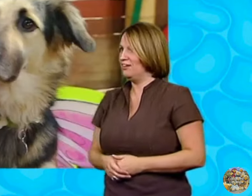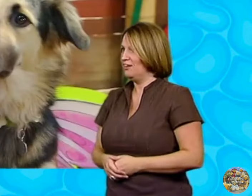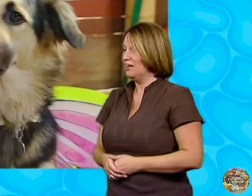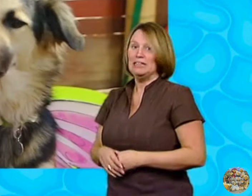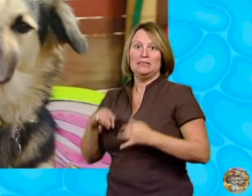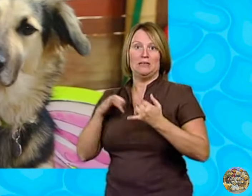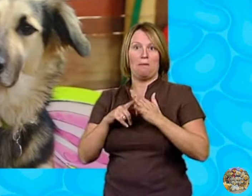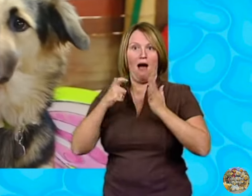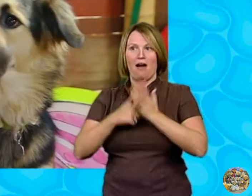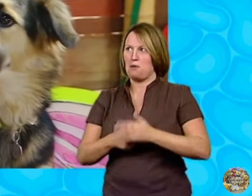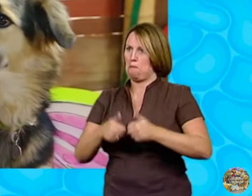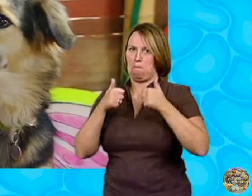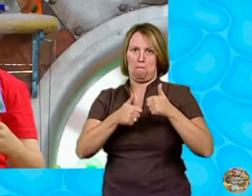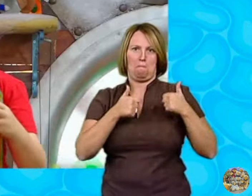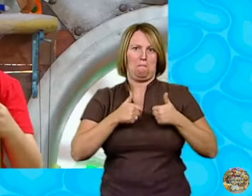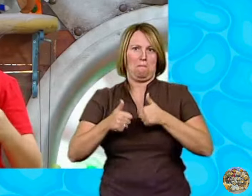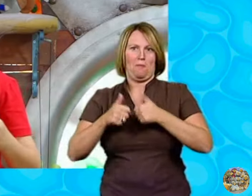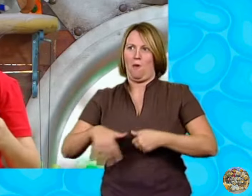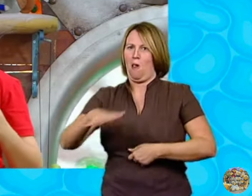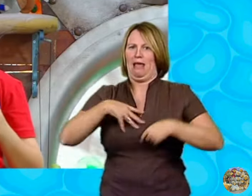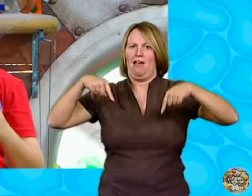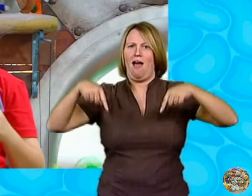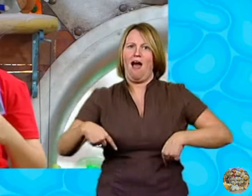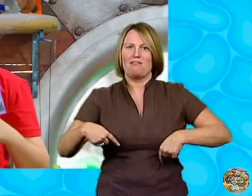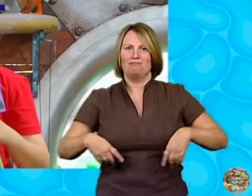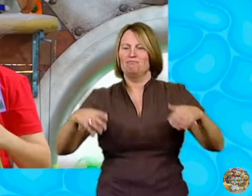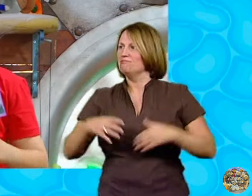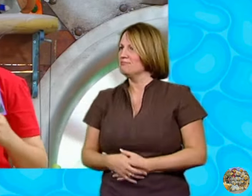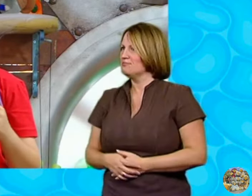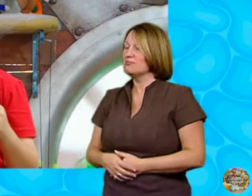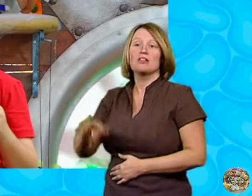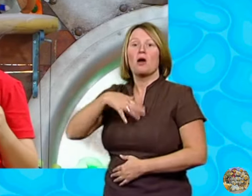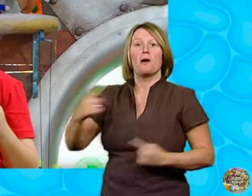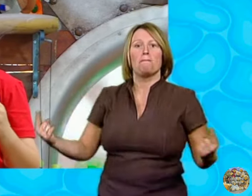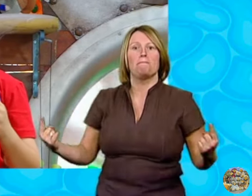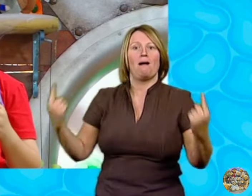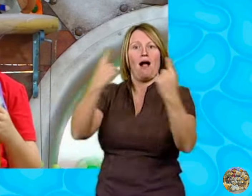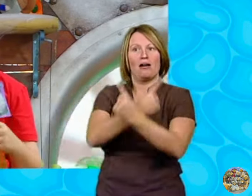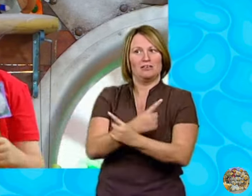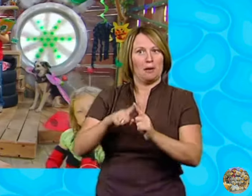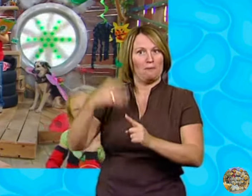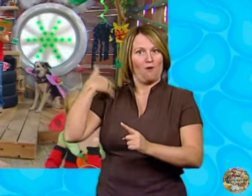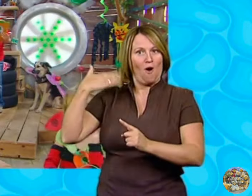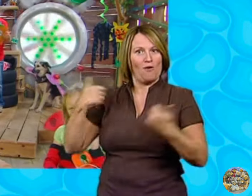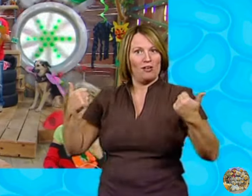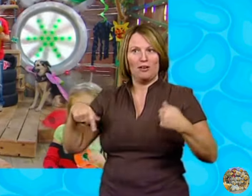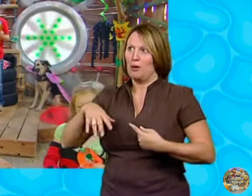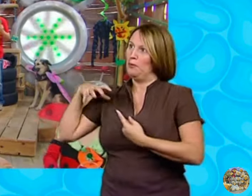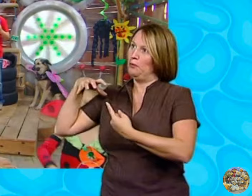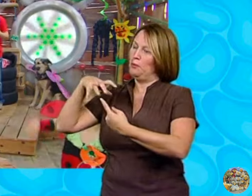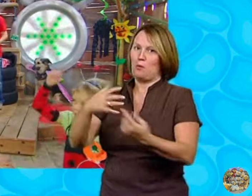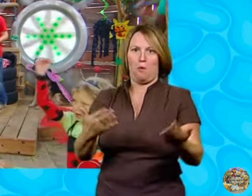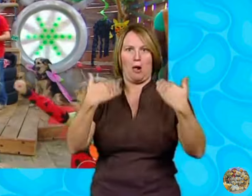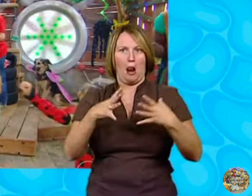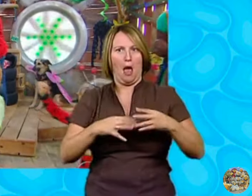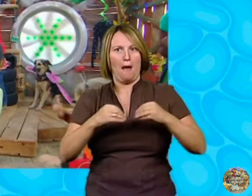Skipper. Very good. So I think we're all here. Shall we now change back into our proper bodies to do the Green Balloon Club